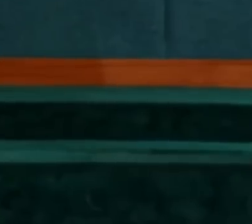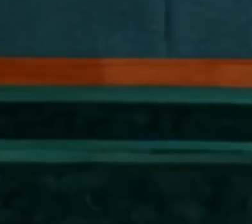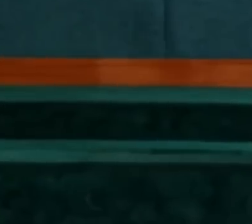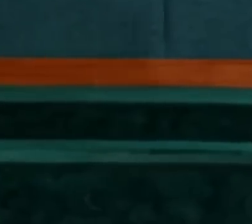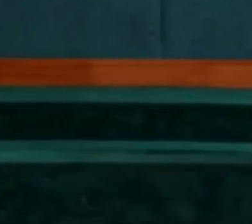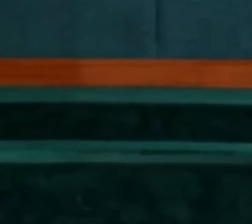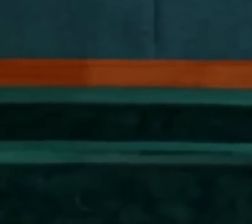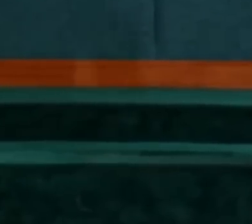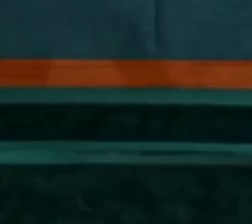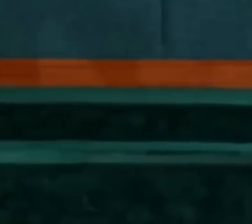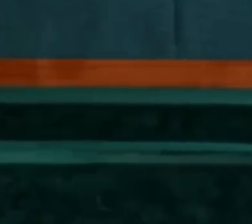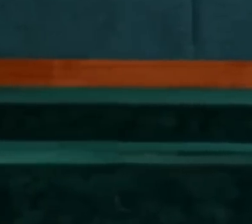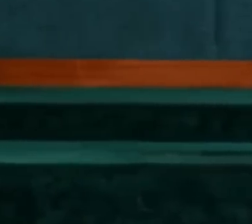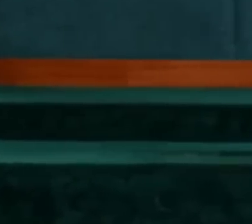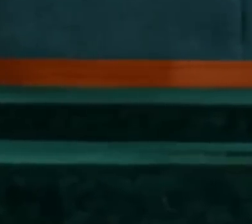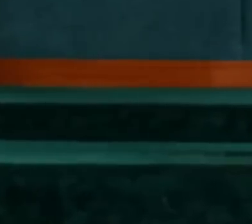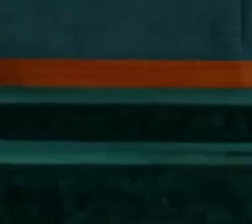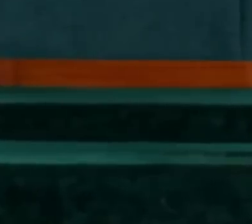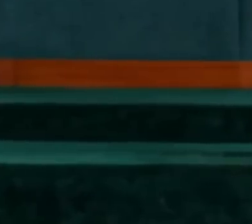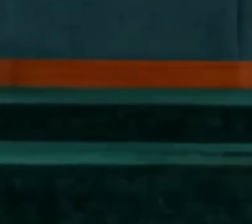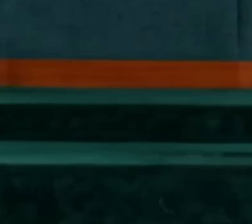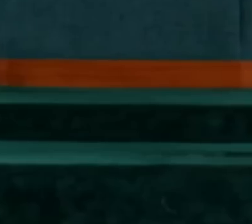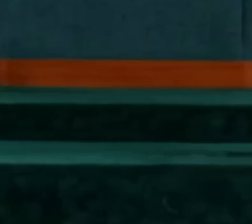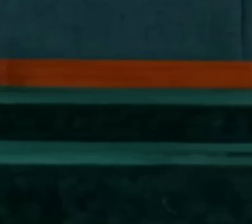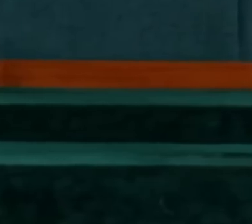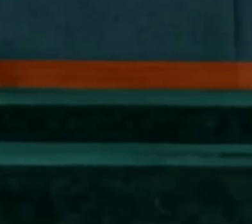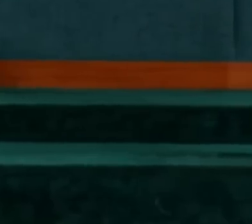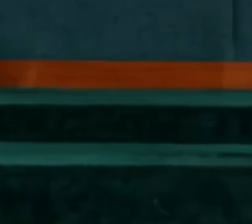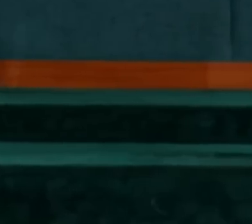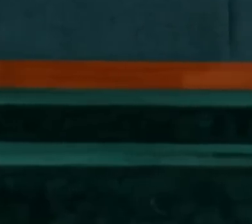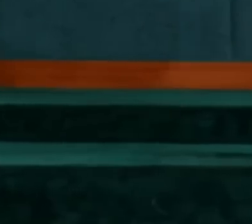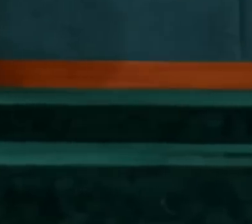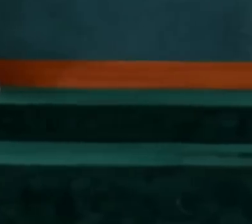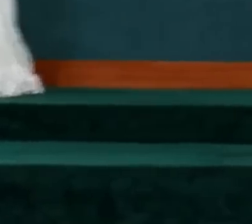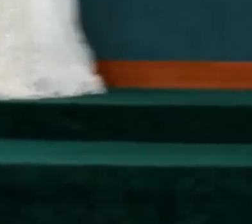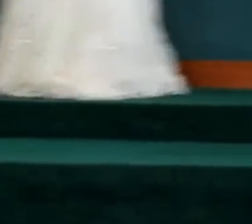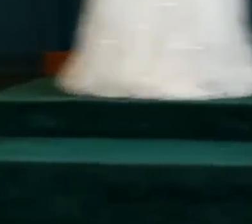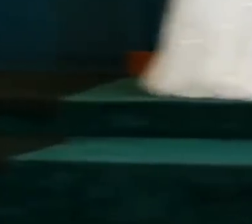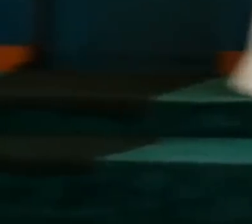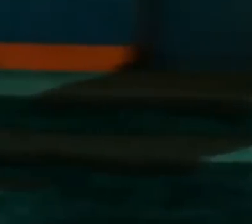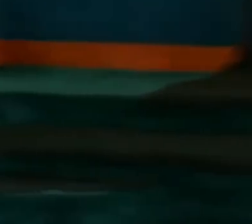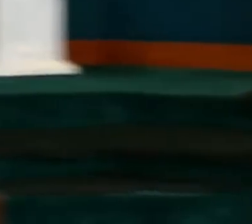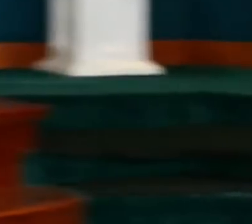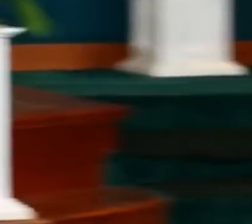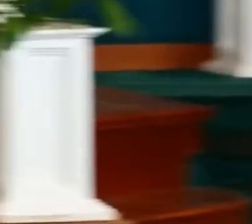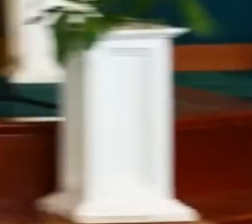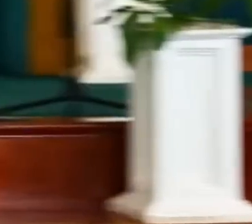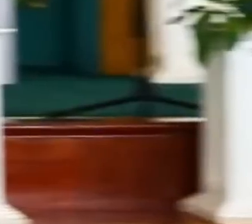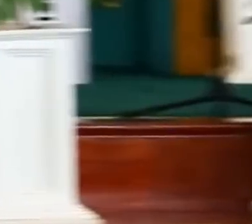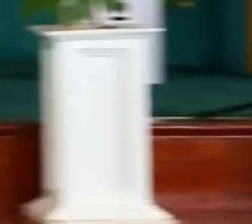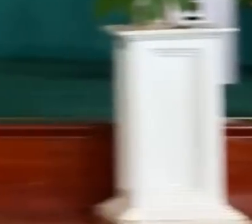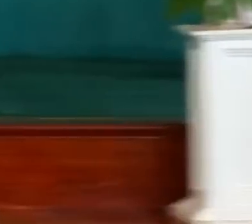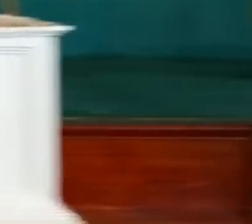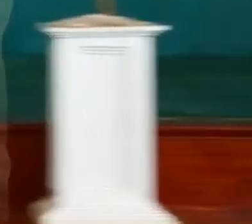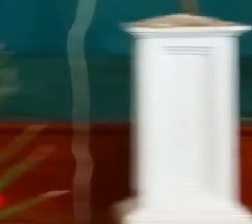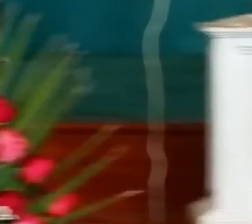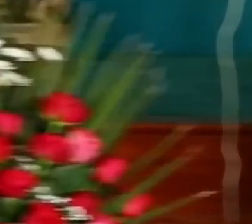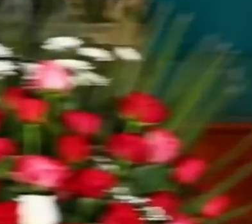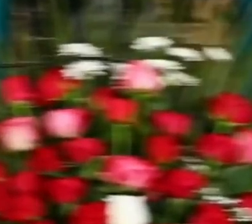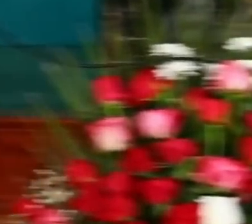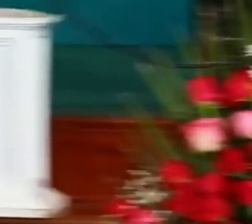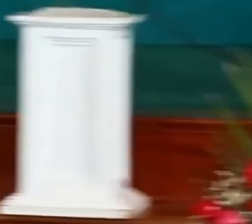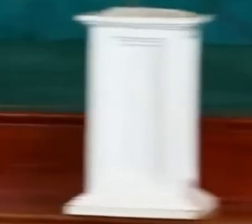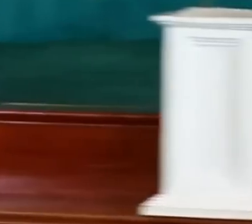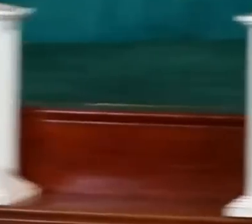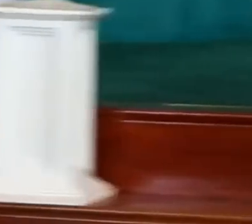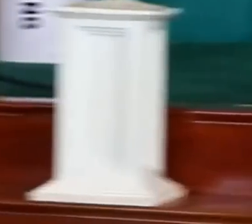You get that? Yeah. So anytime a seal is open, it is him. Only him. He's the seal opener.